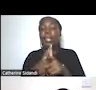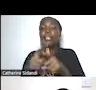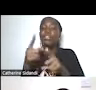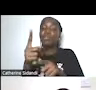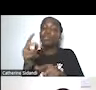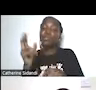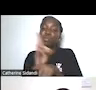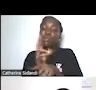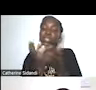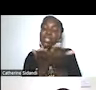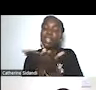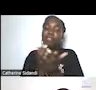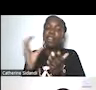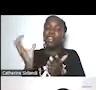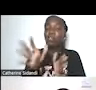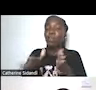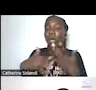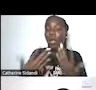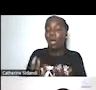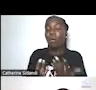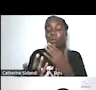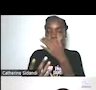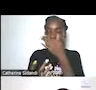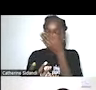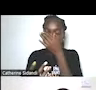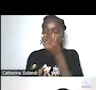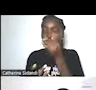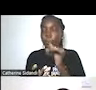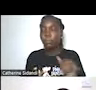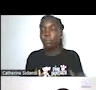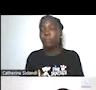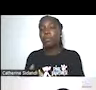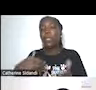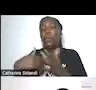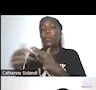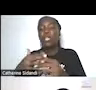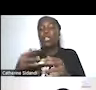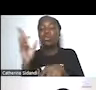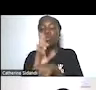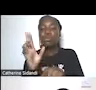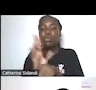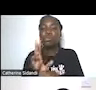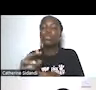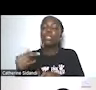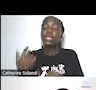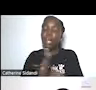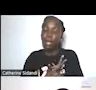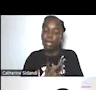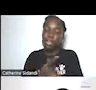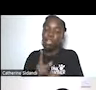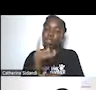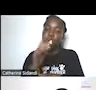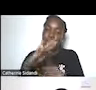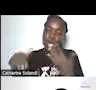without putting you at risk? Yeah, without using it against you. So all those are needed.